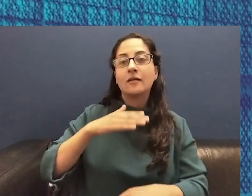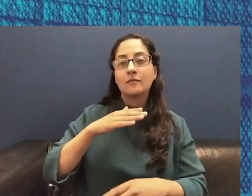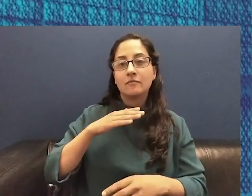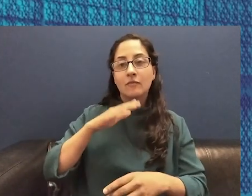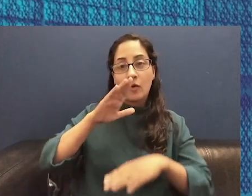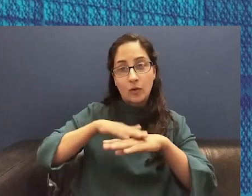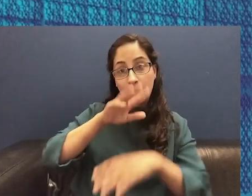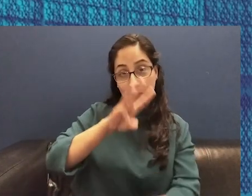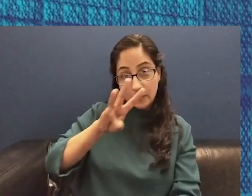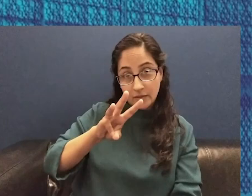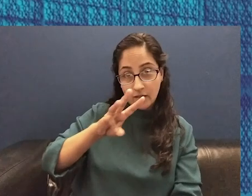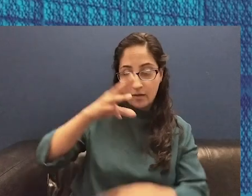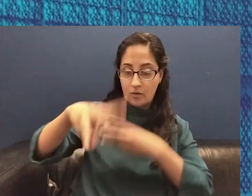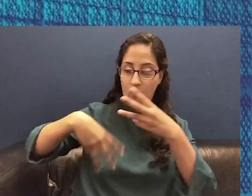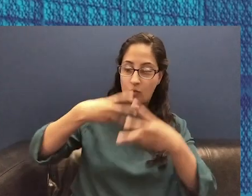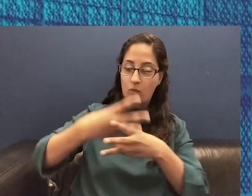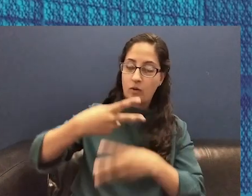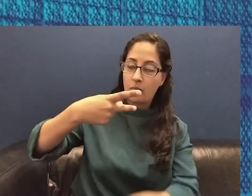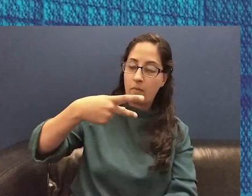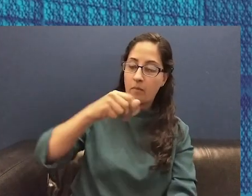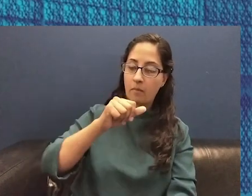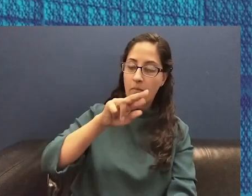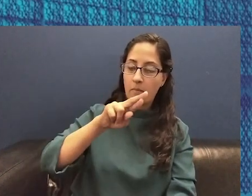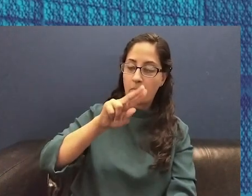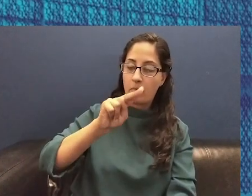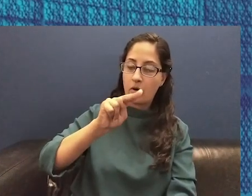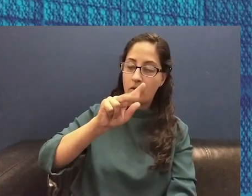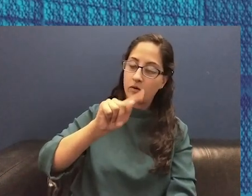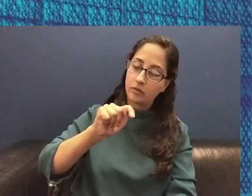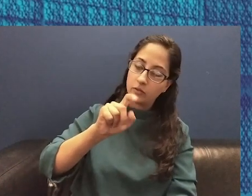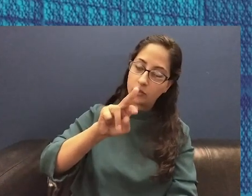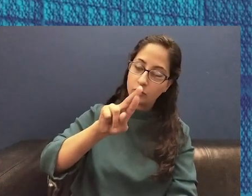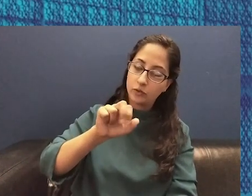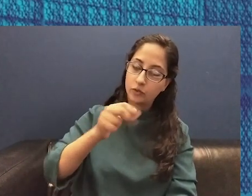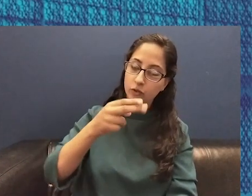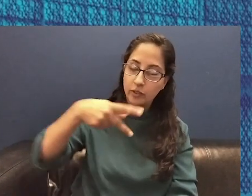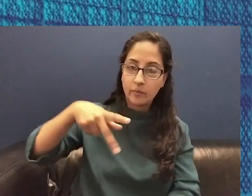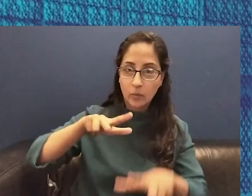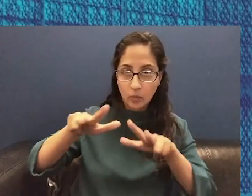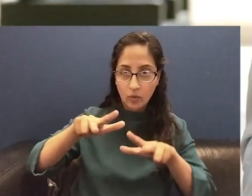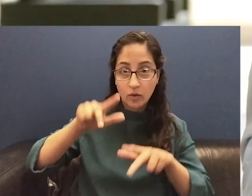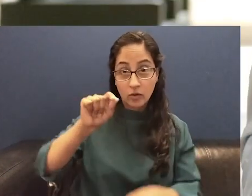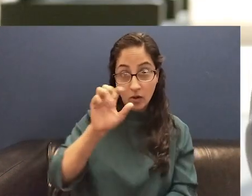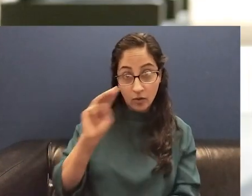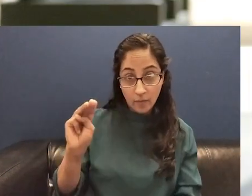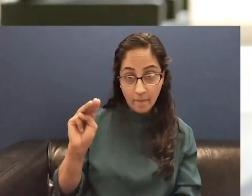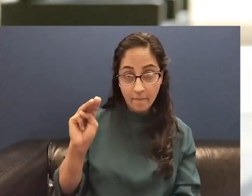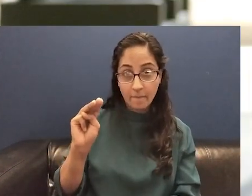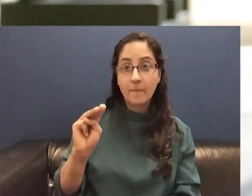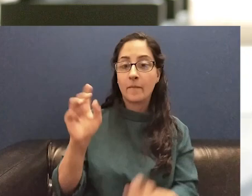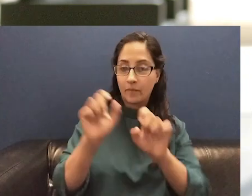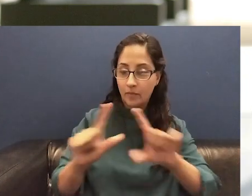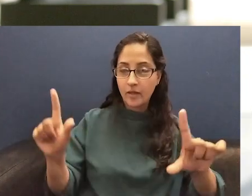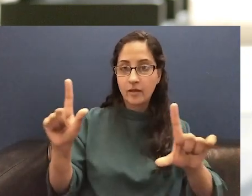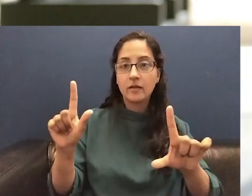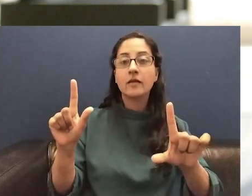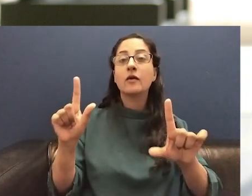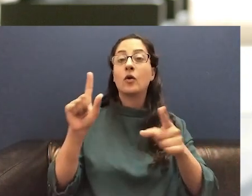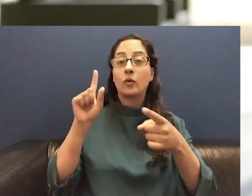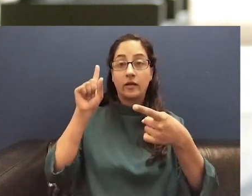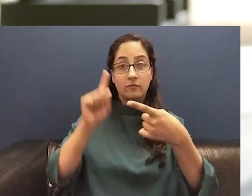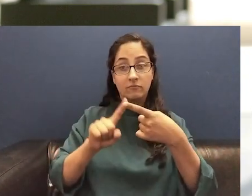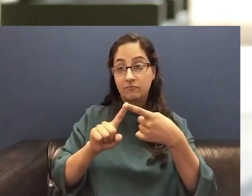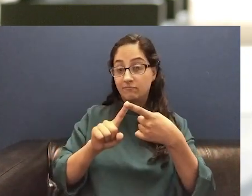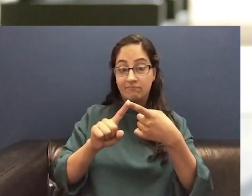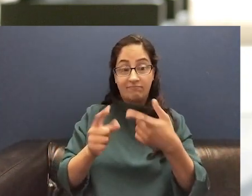go to worldpartnershipwalk.com, figure out how you will participate this year, whether it's just as an individual, whether it's part